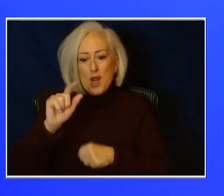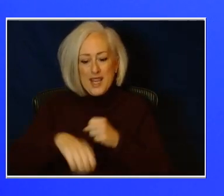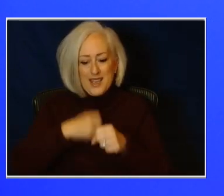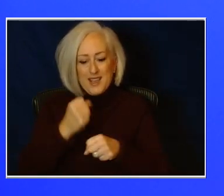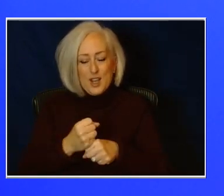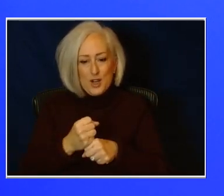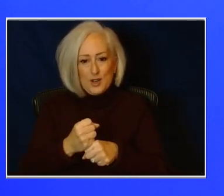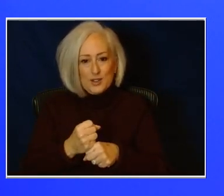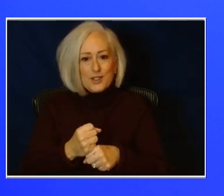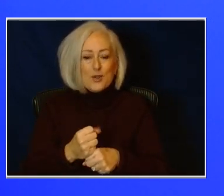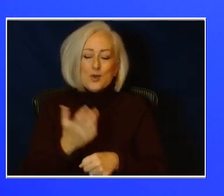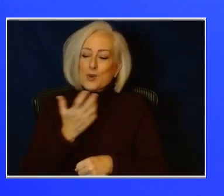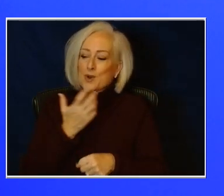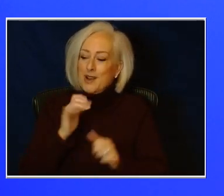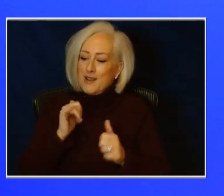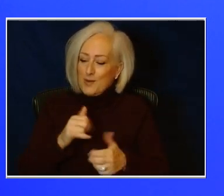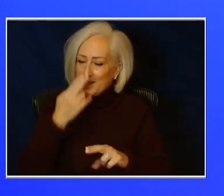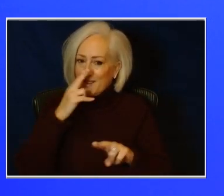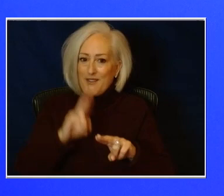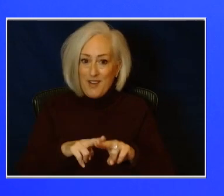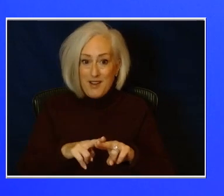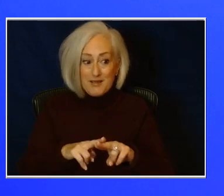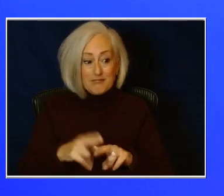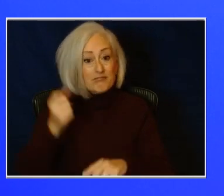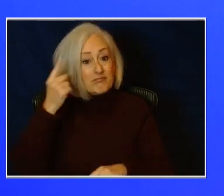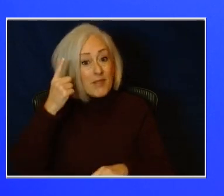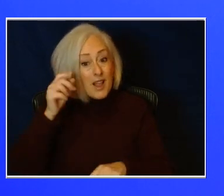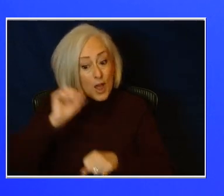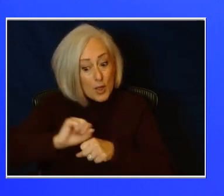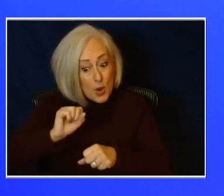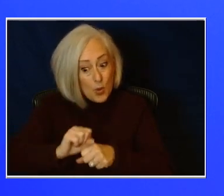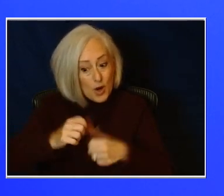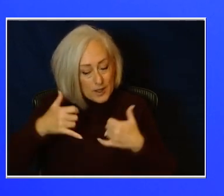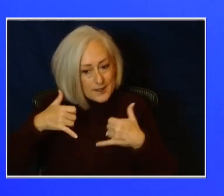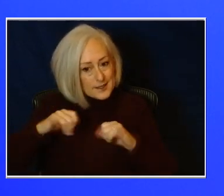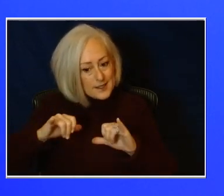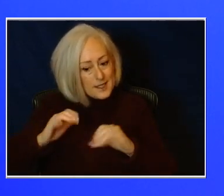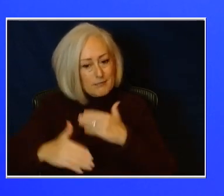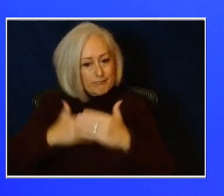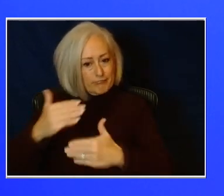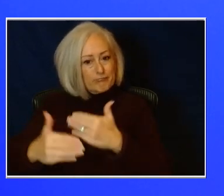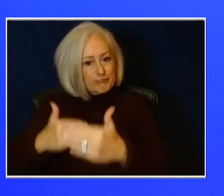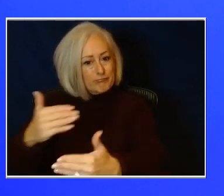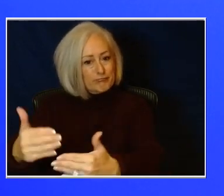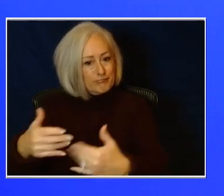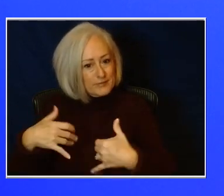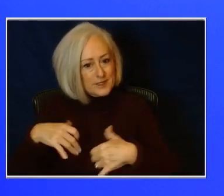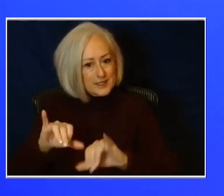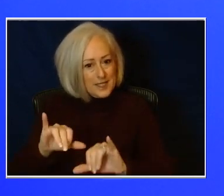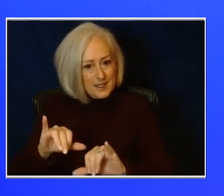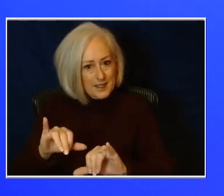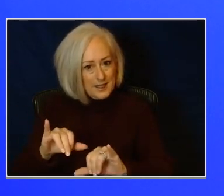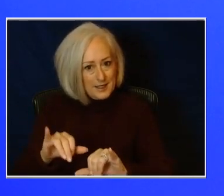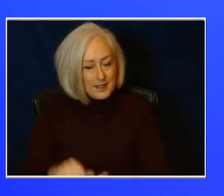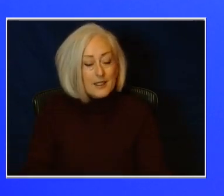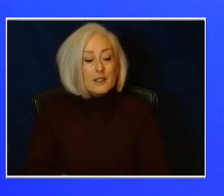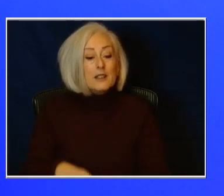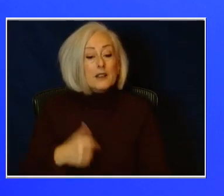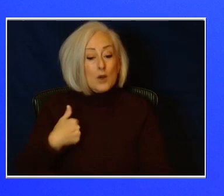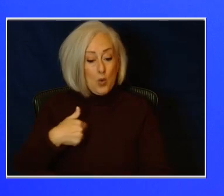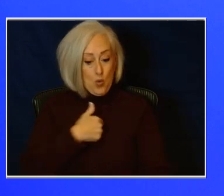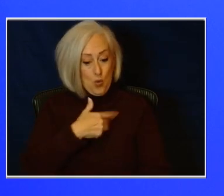was a lot of fun. But the work is not done, and we always viewed getting comprehensive status